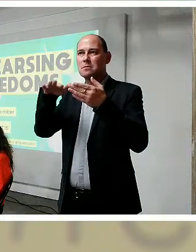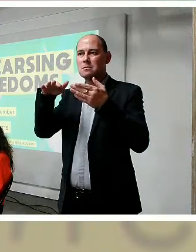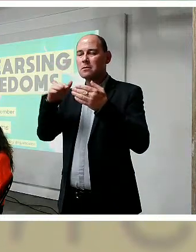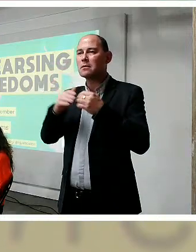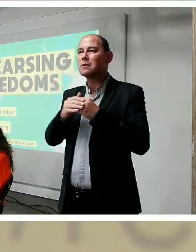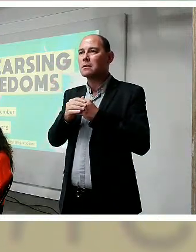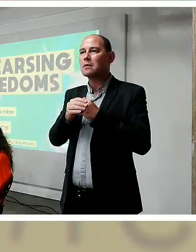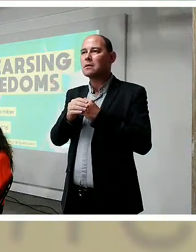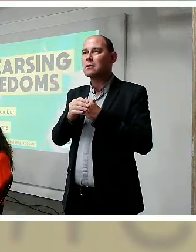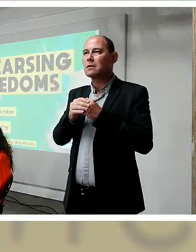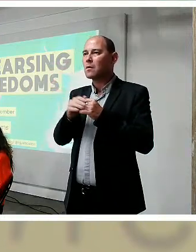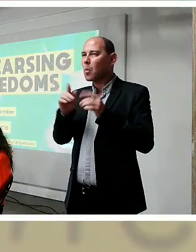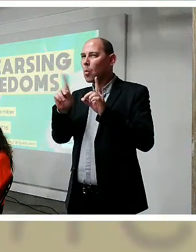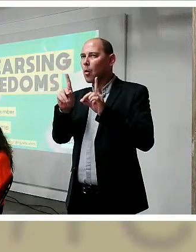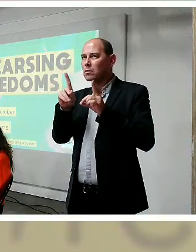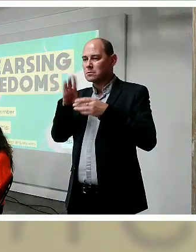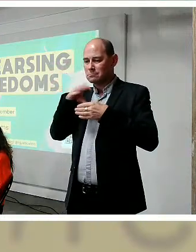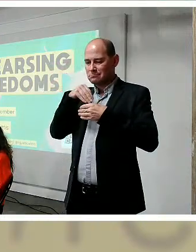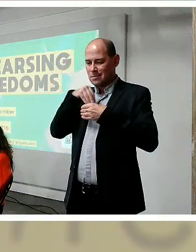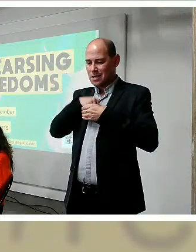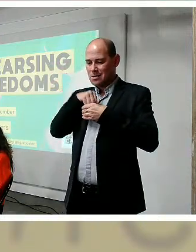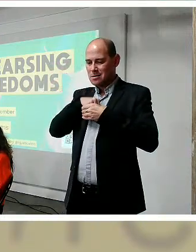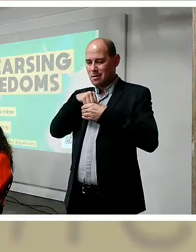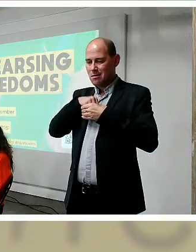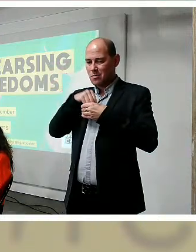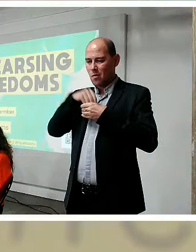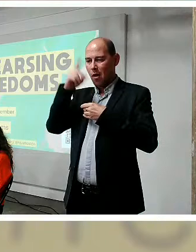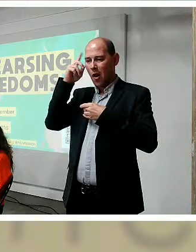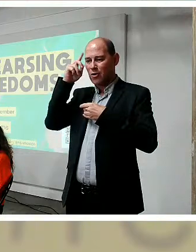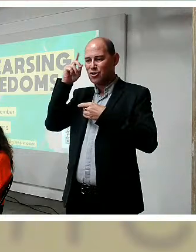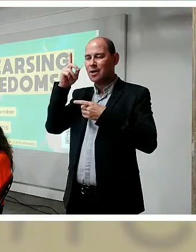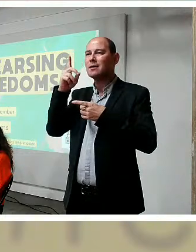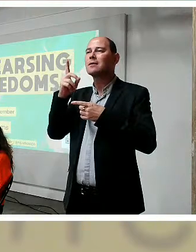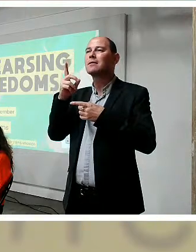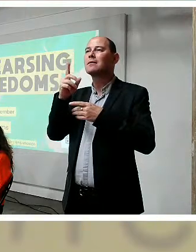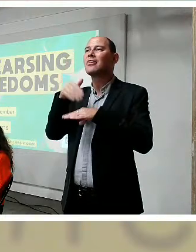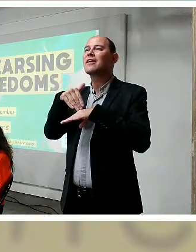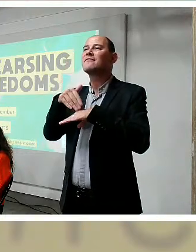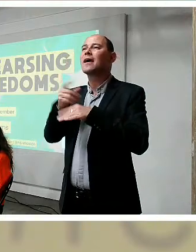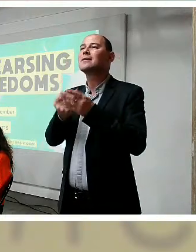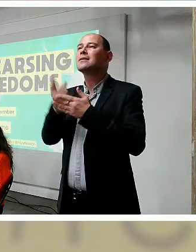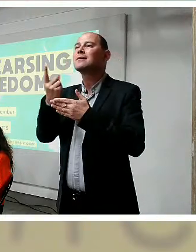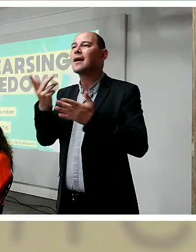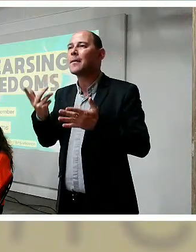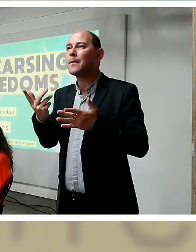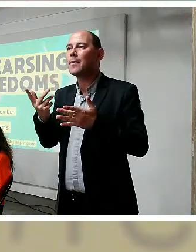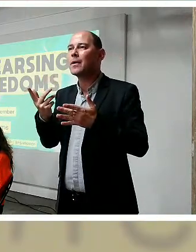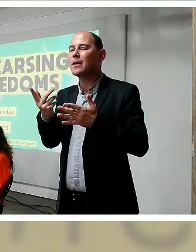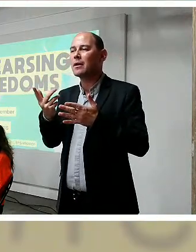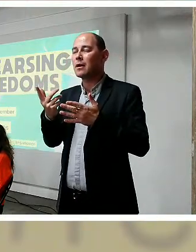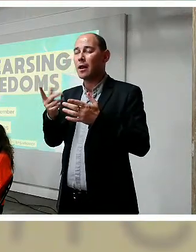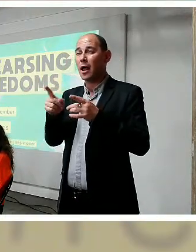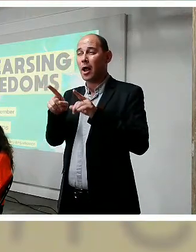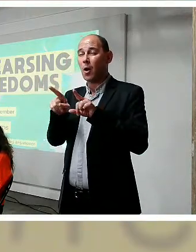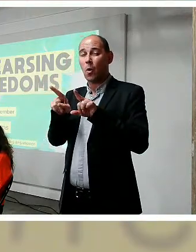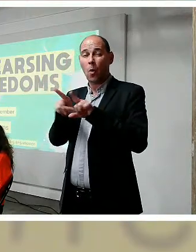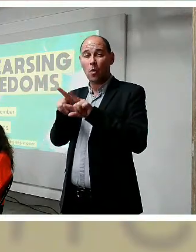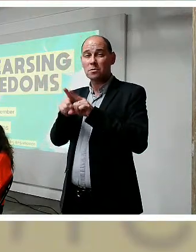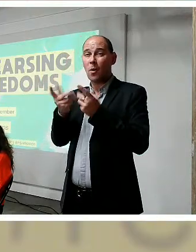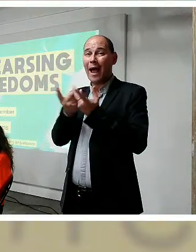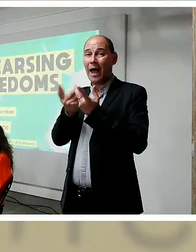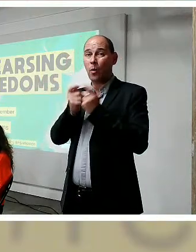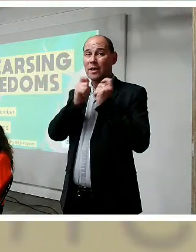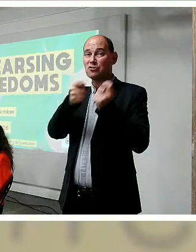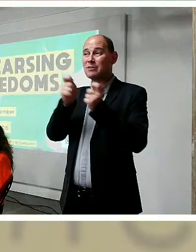what kind of internalizing these logics can do to us and do to what it means that we can do to each other. So I think